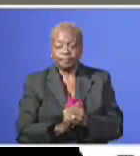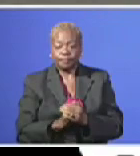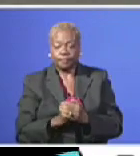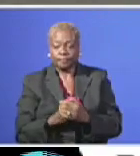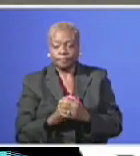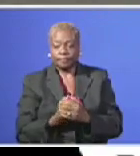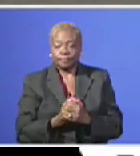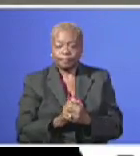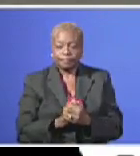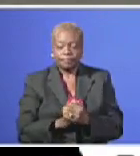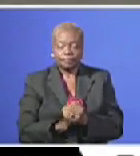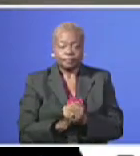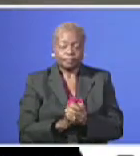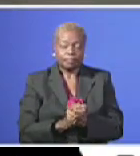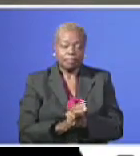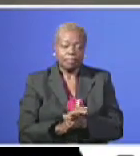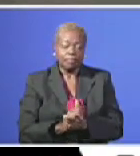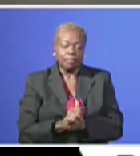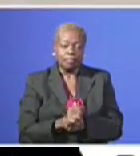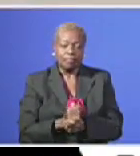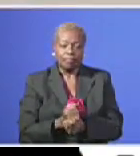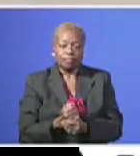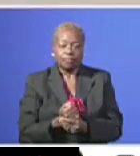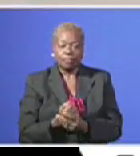Murphy, ZNS Network News.